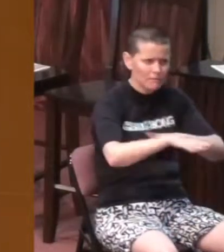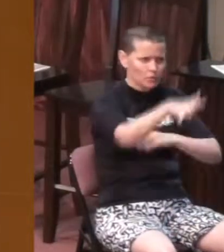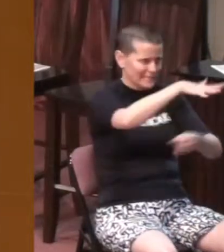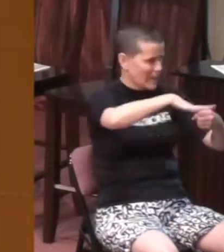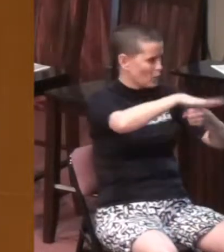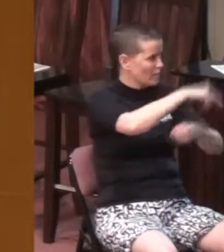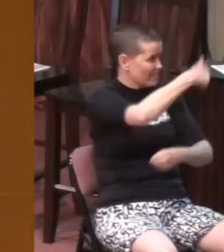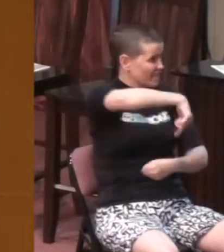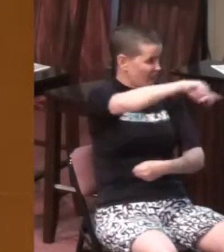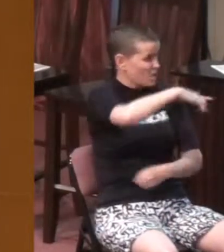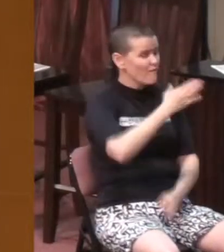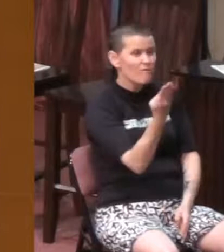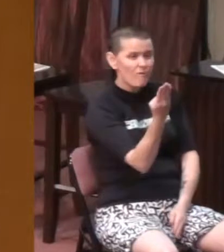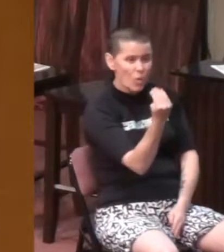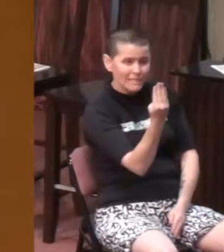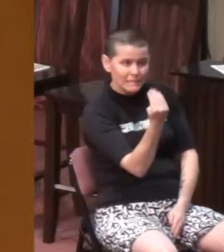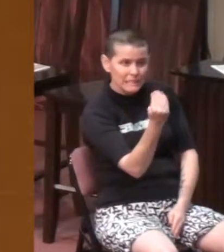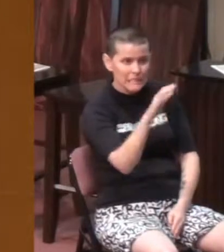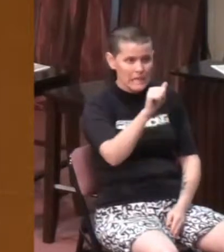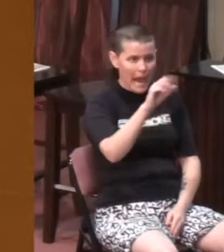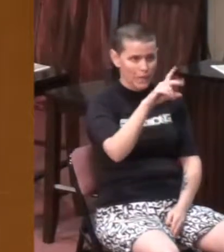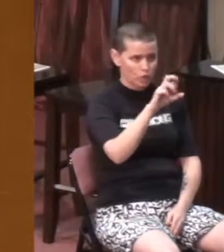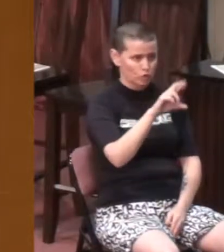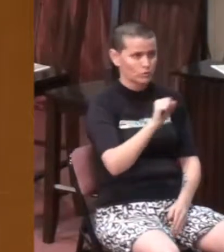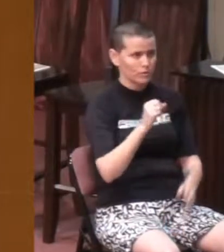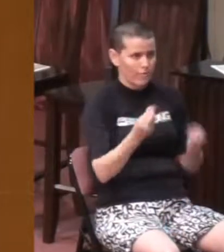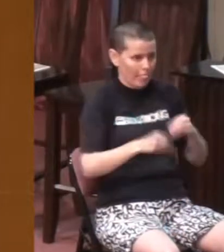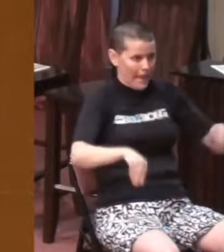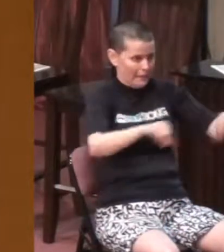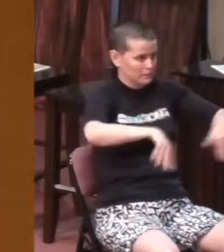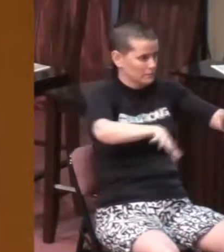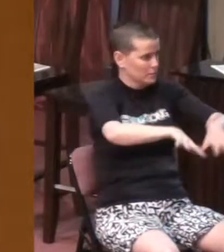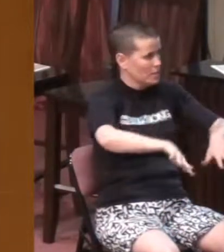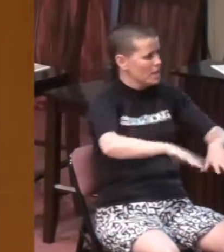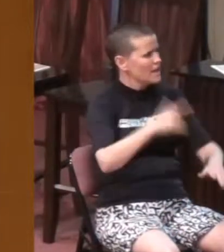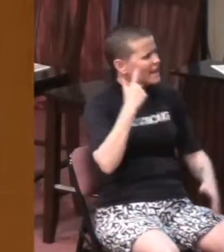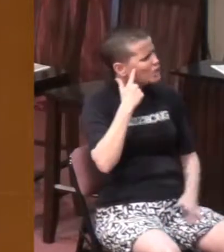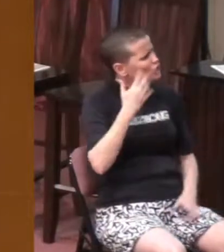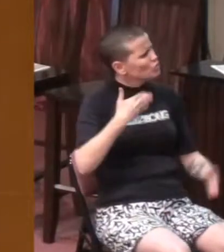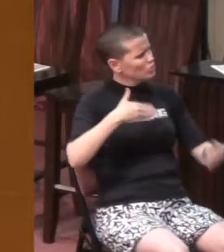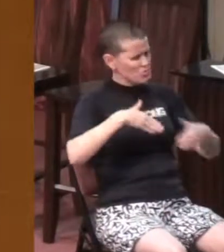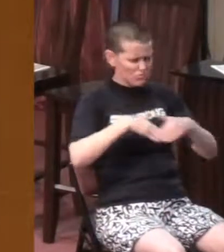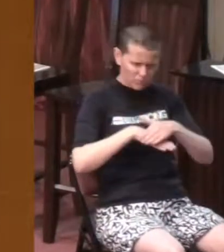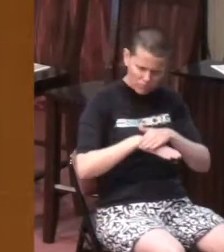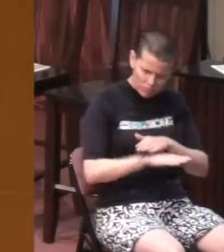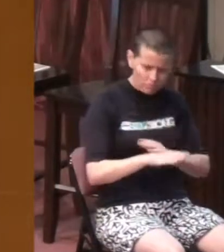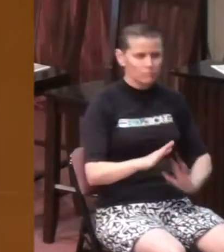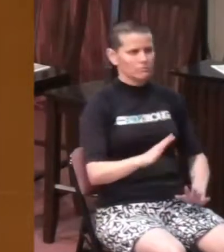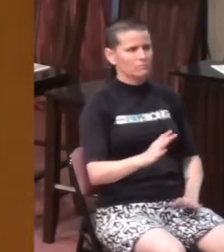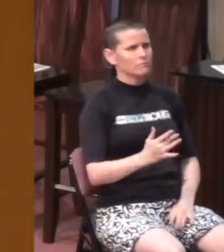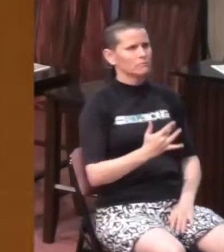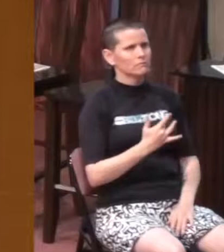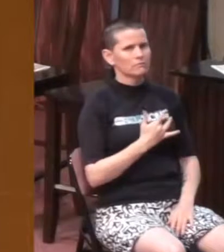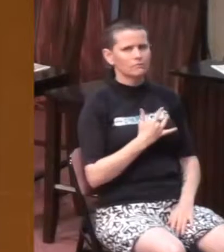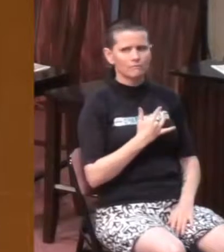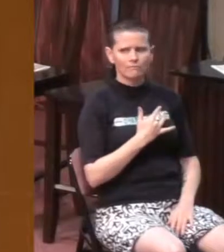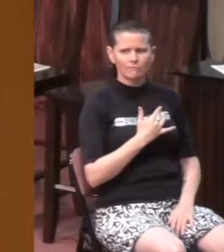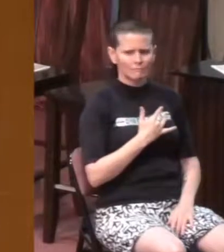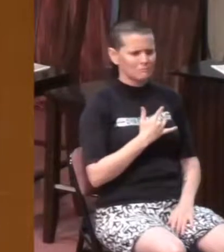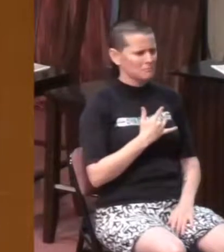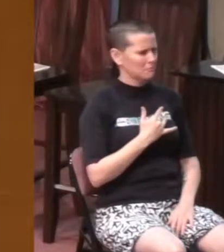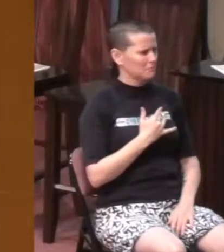special energy, a vortex of love and acceptance? Not, it is here. It's, that has